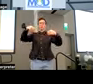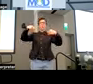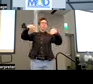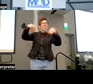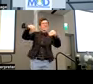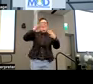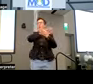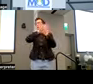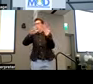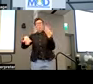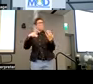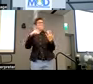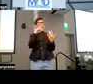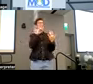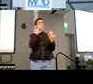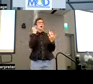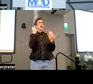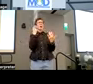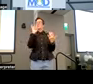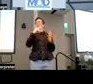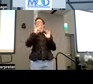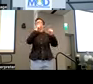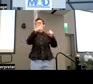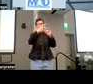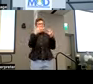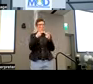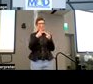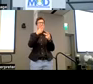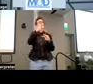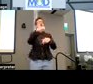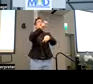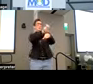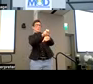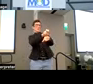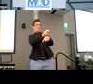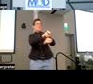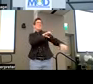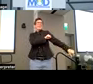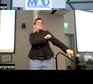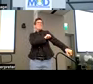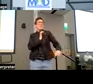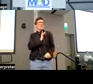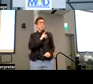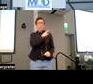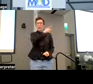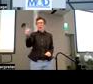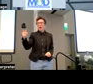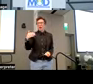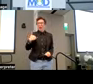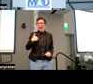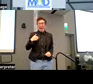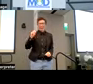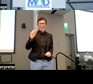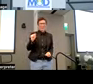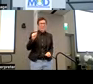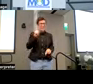give you critical health information. If it's not accessible, people with disabilities can't use it. So these are just some of the things that Massachusetts has